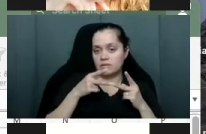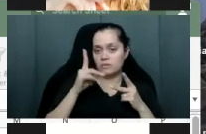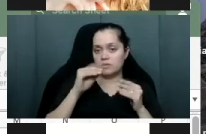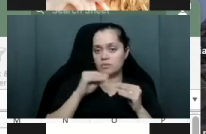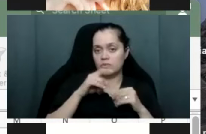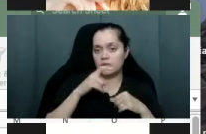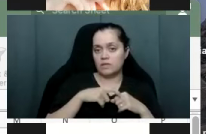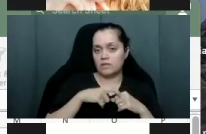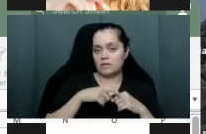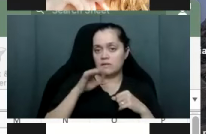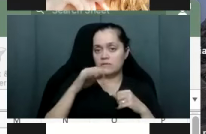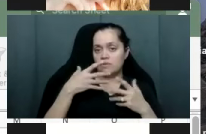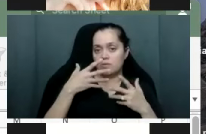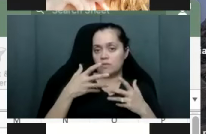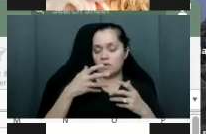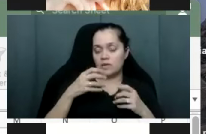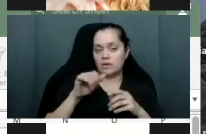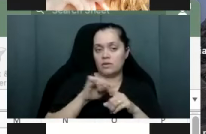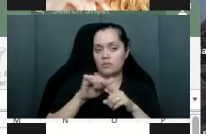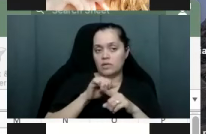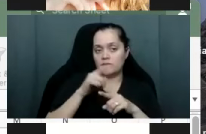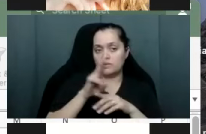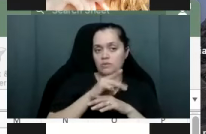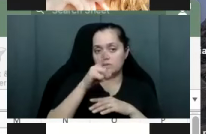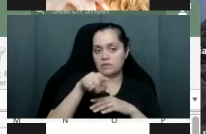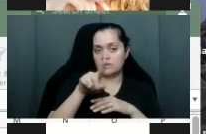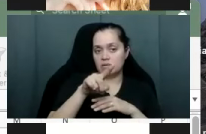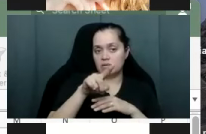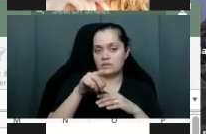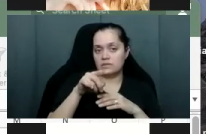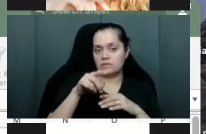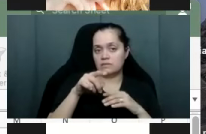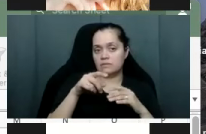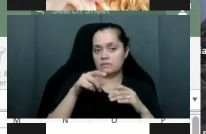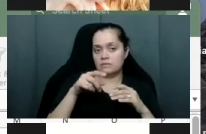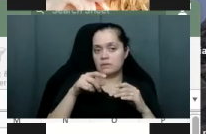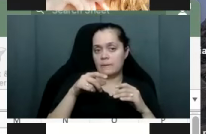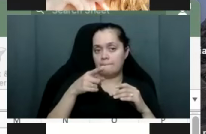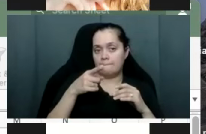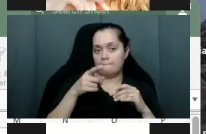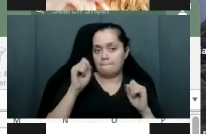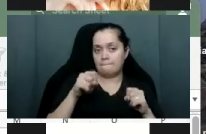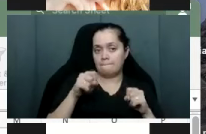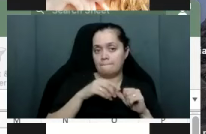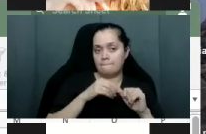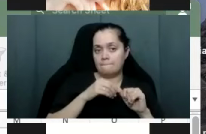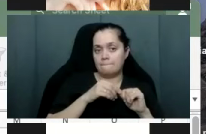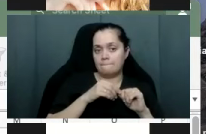if you'd like, you can practice using these existing ones on the system.